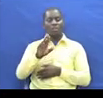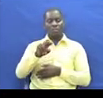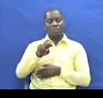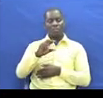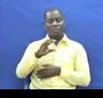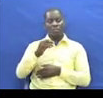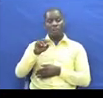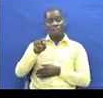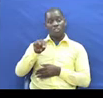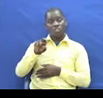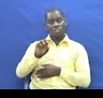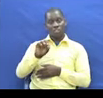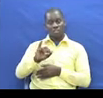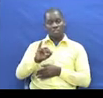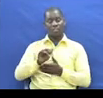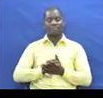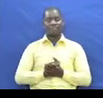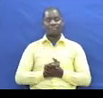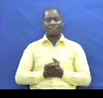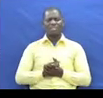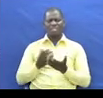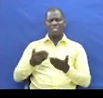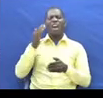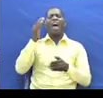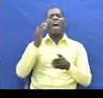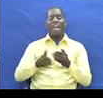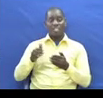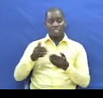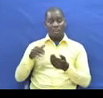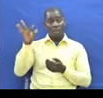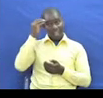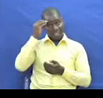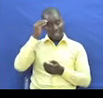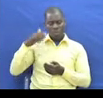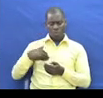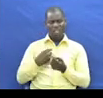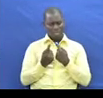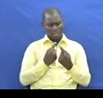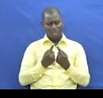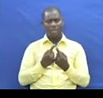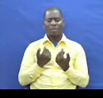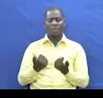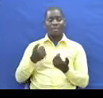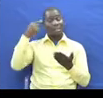topic, everyone should be able to define, to explain what is a function. Concept